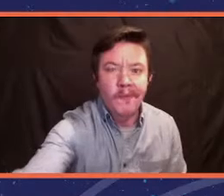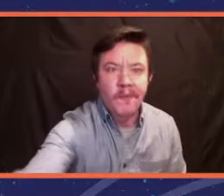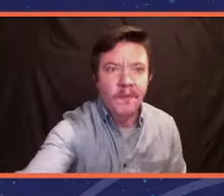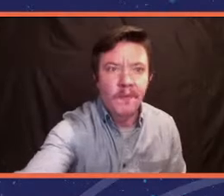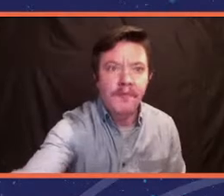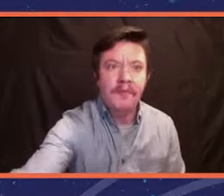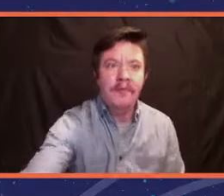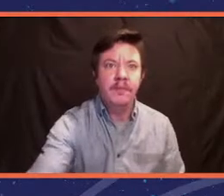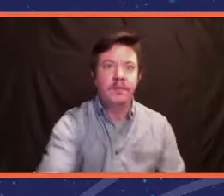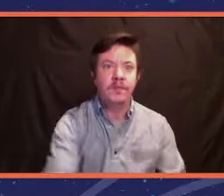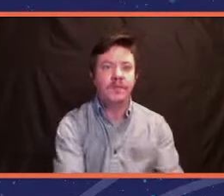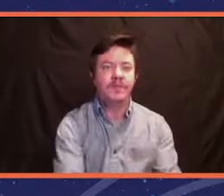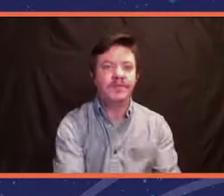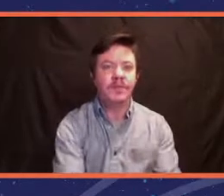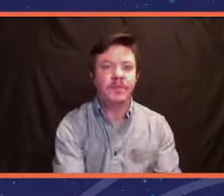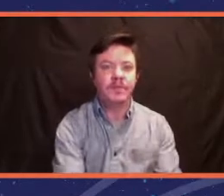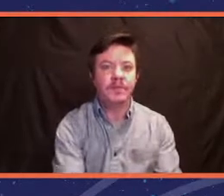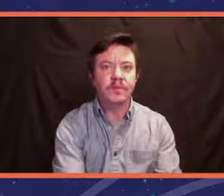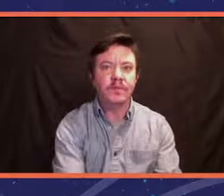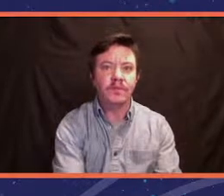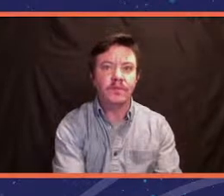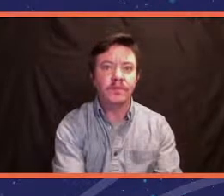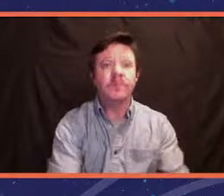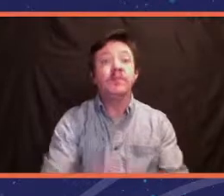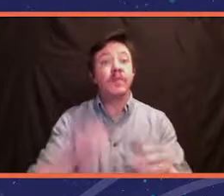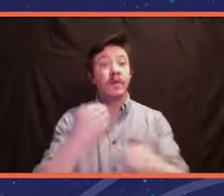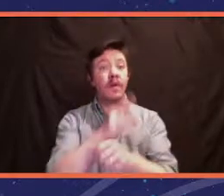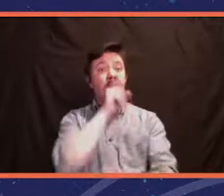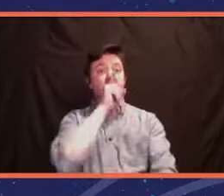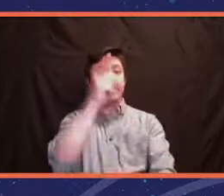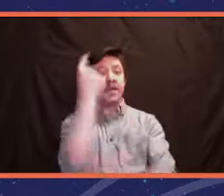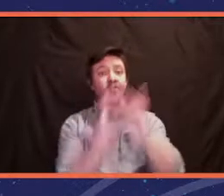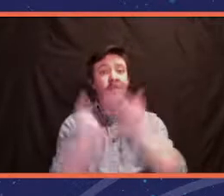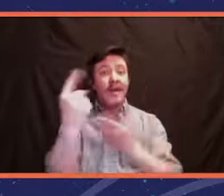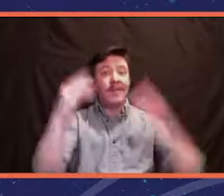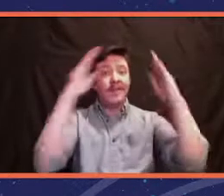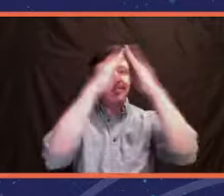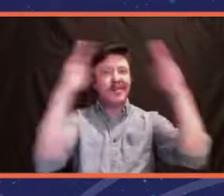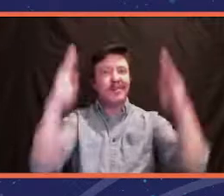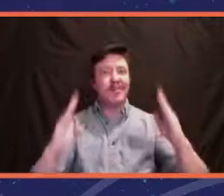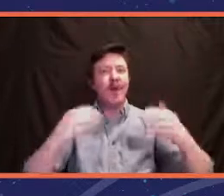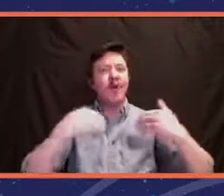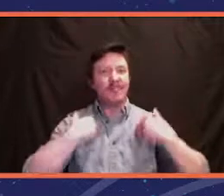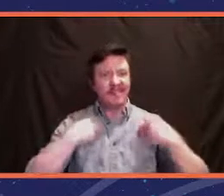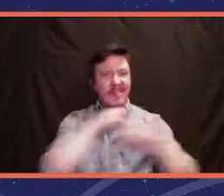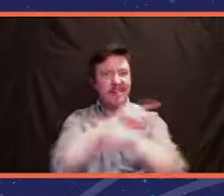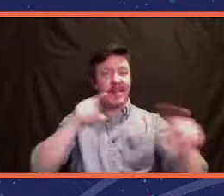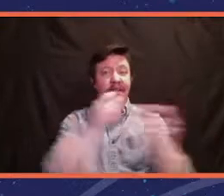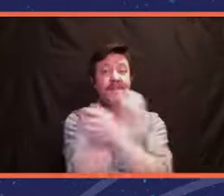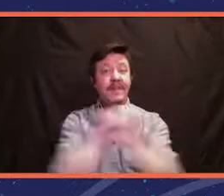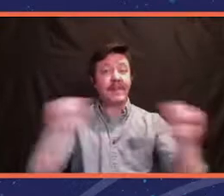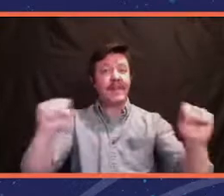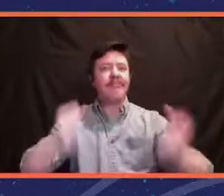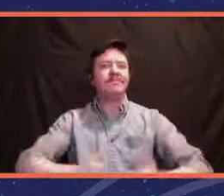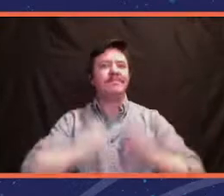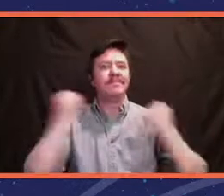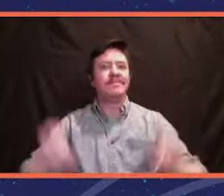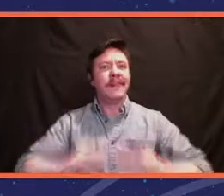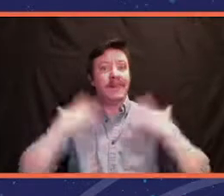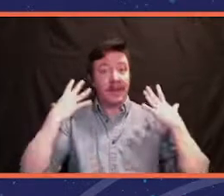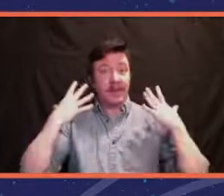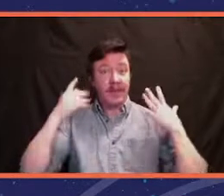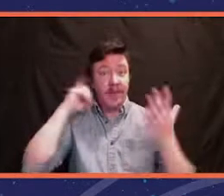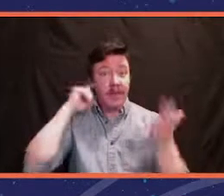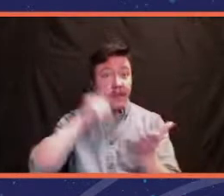family. Making sure everybody has a home and that they feel safe there gives us all life. See those? They're